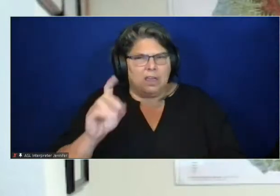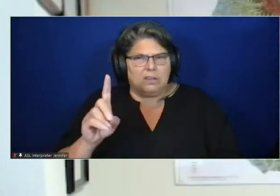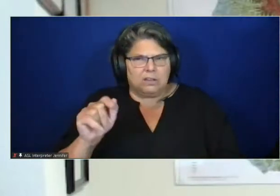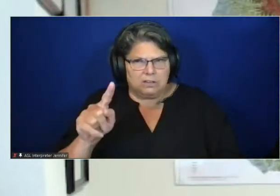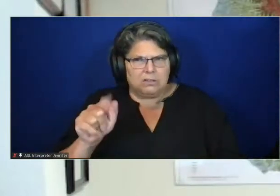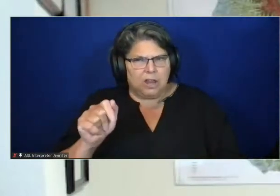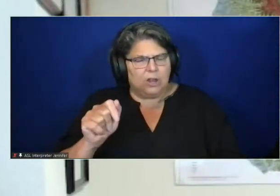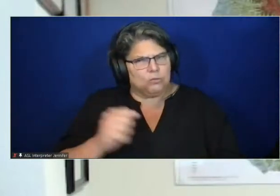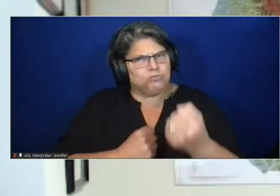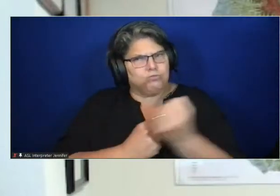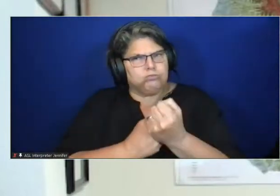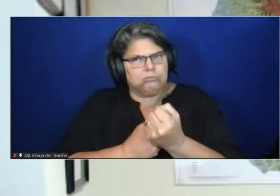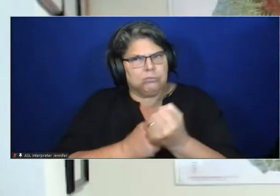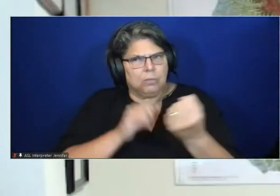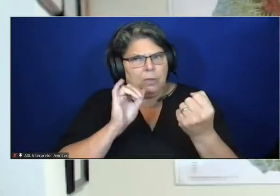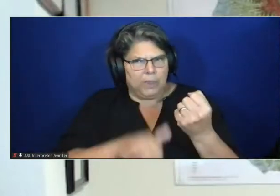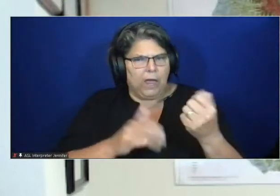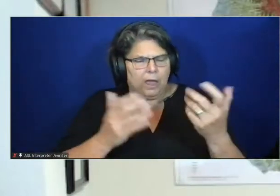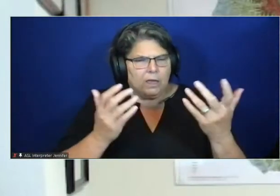the